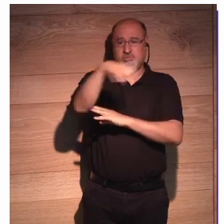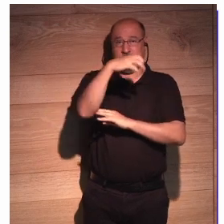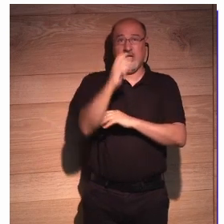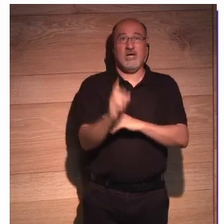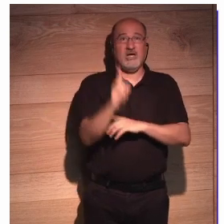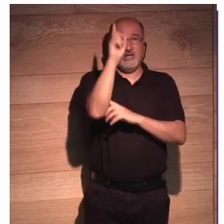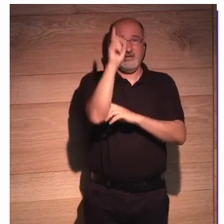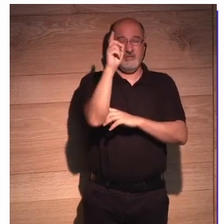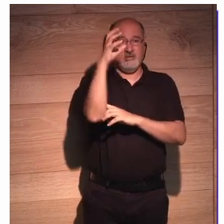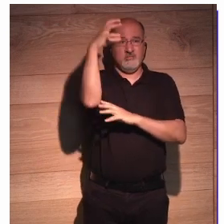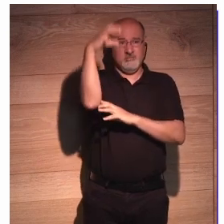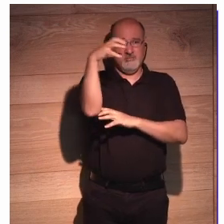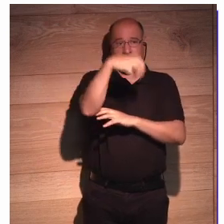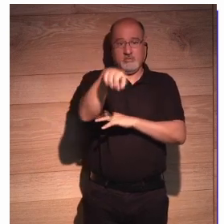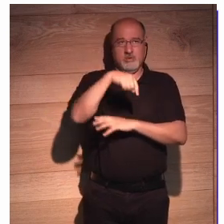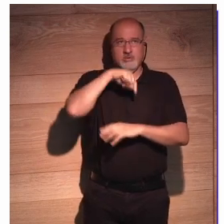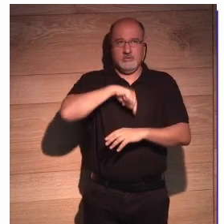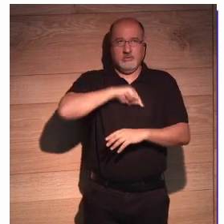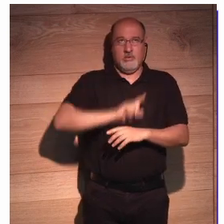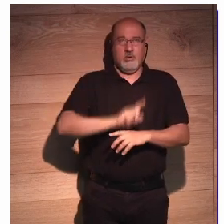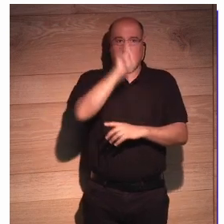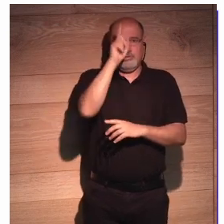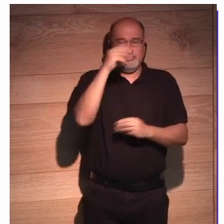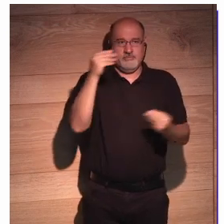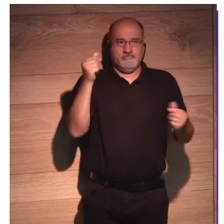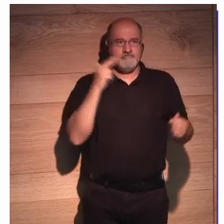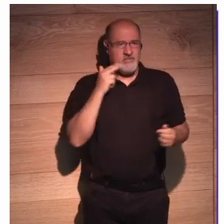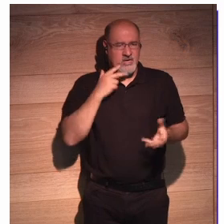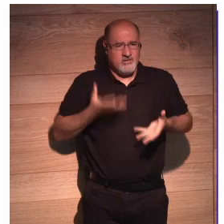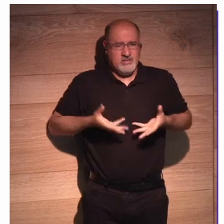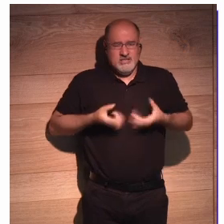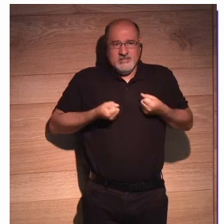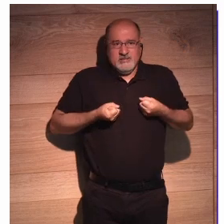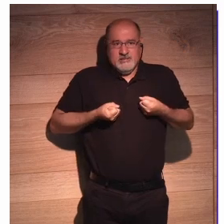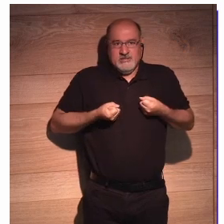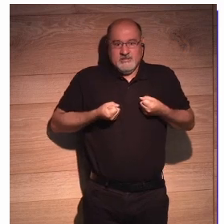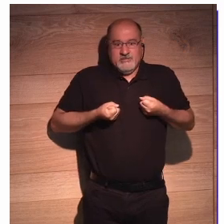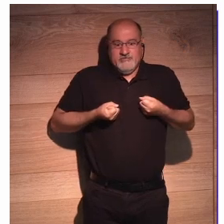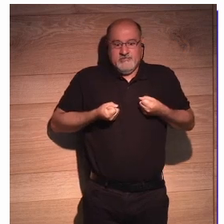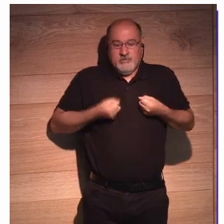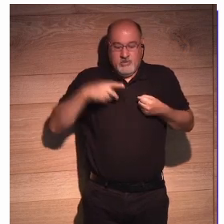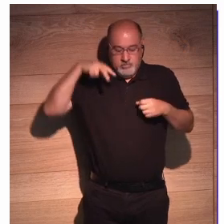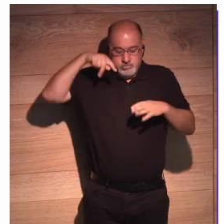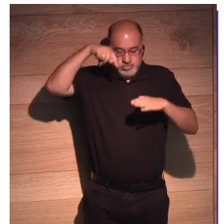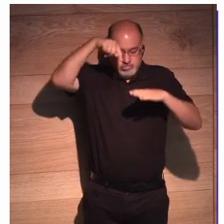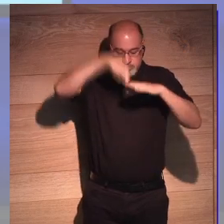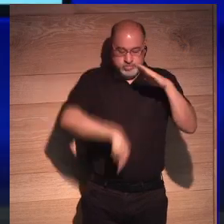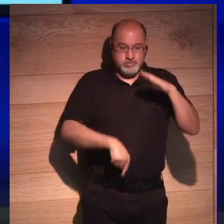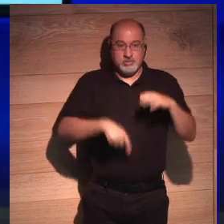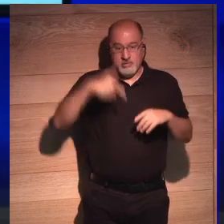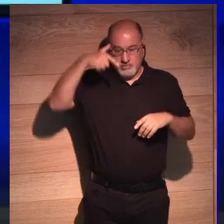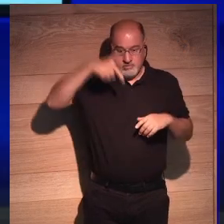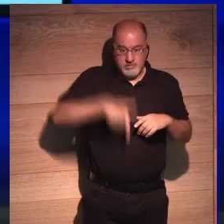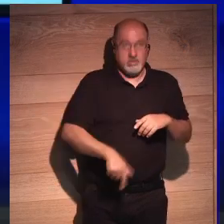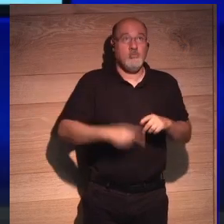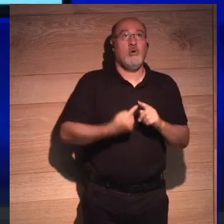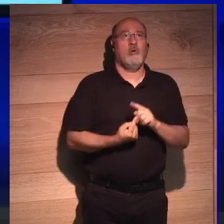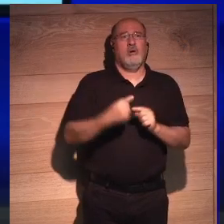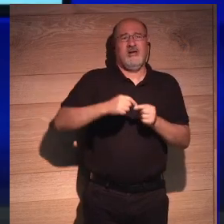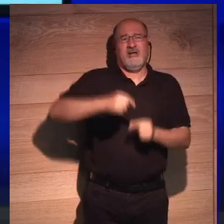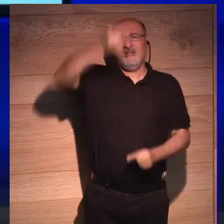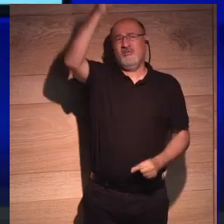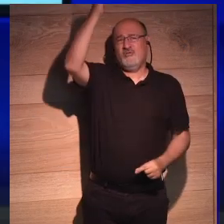feel maybe heart palpitations or at least an increased heart rate. I know I'd be pretty nervous up there. But in virtual reality, the interesting thing